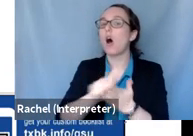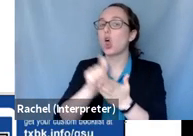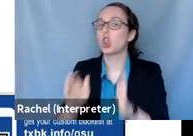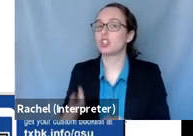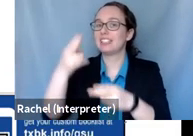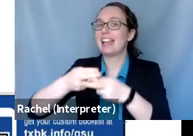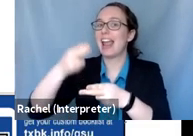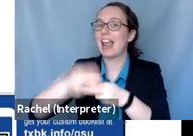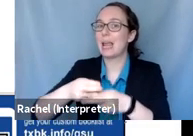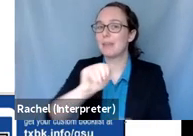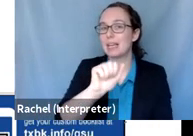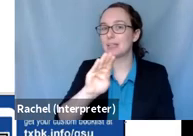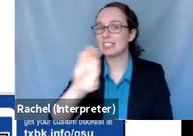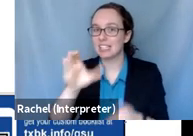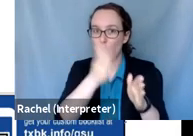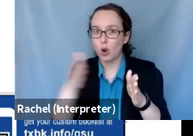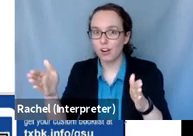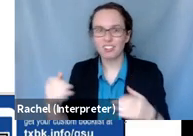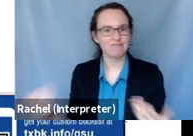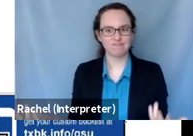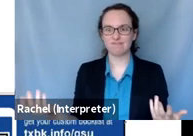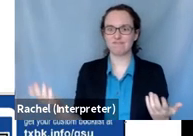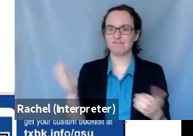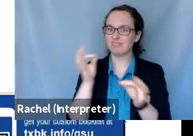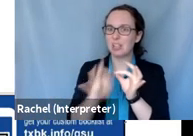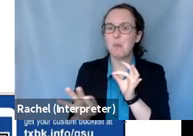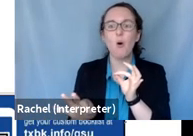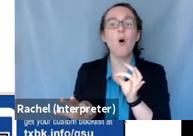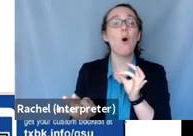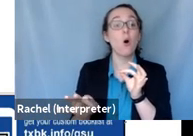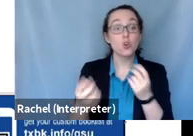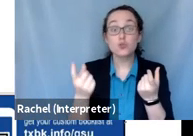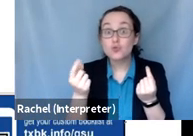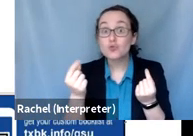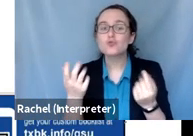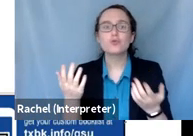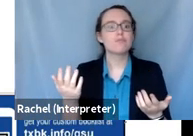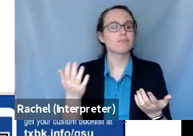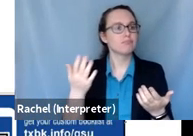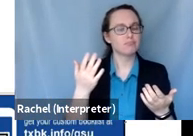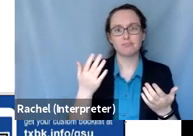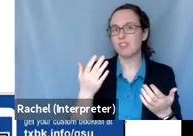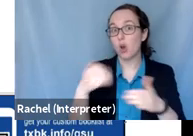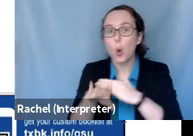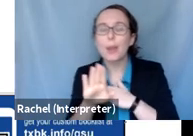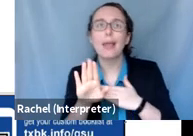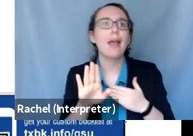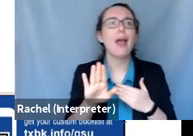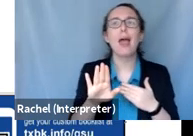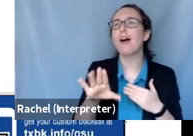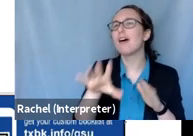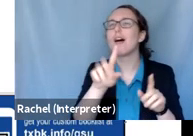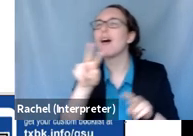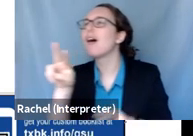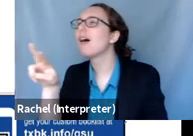you basically will come in and just find your course materials by books, and the first question you ask, well, how the heck do I know who my authors are? You can